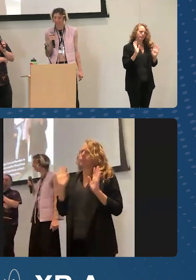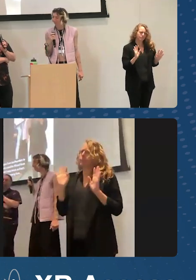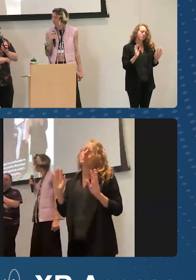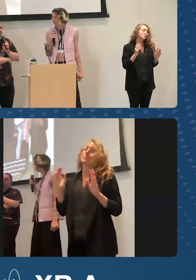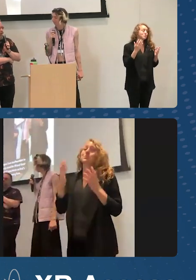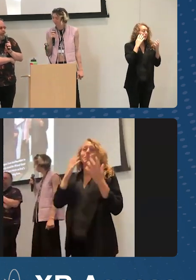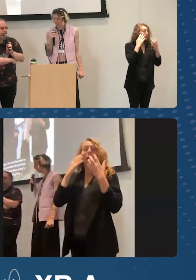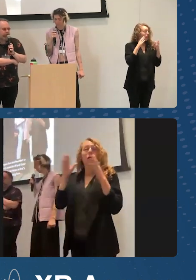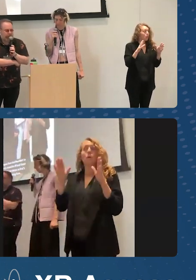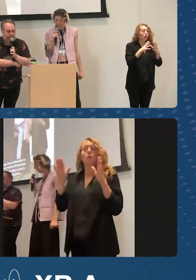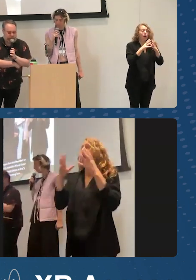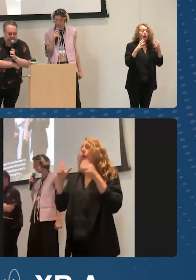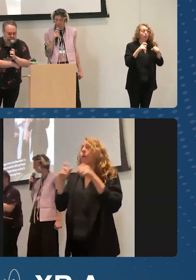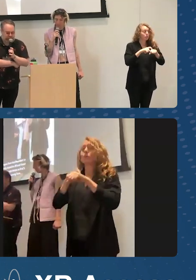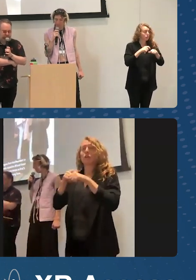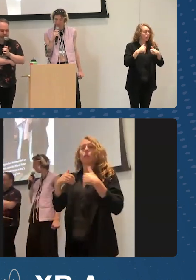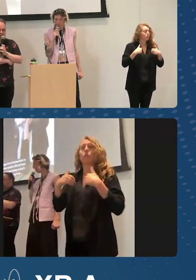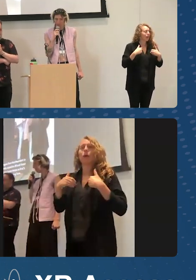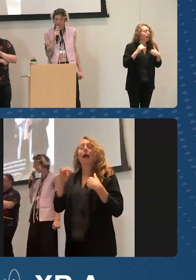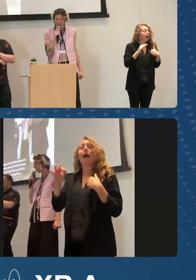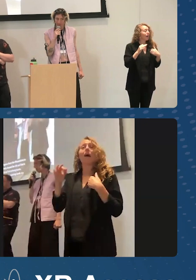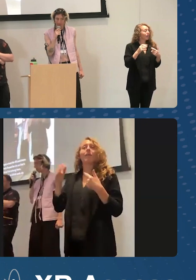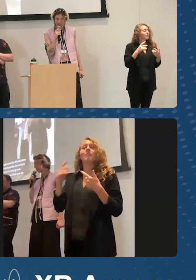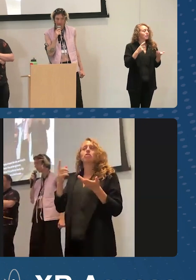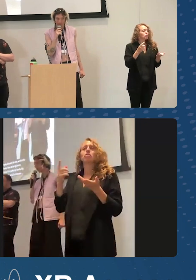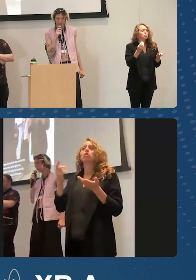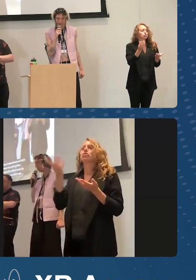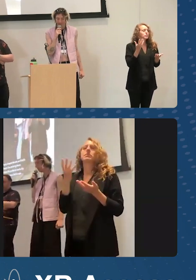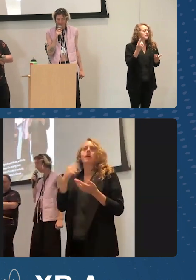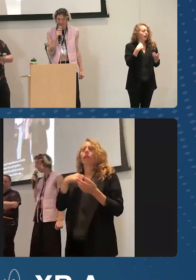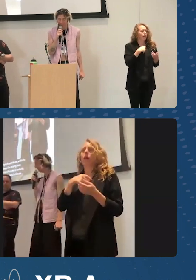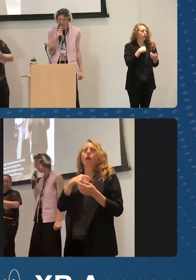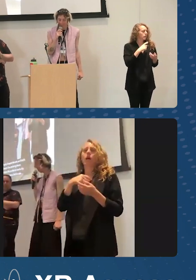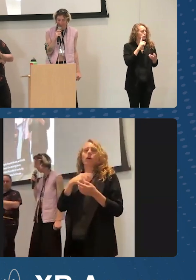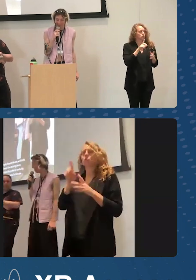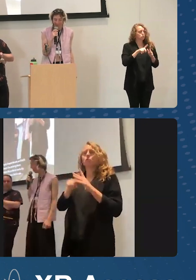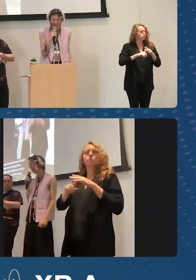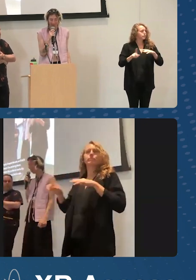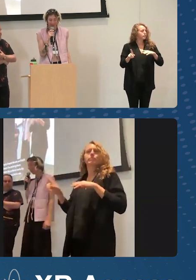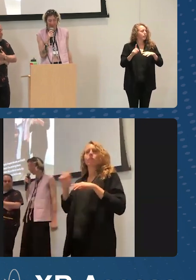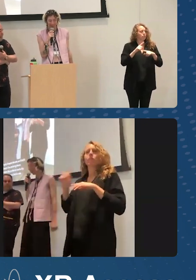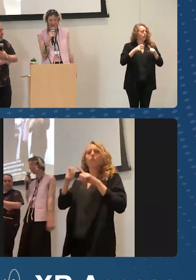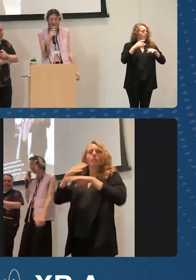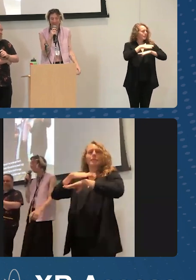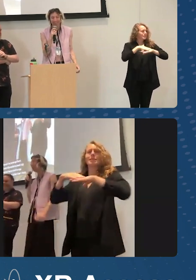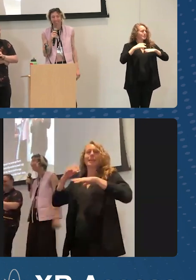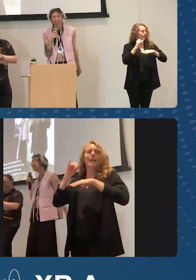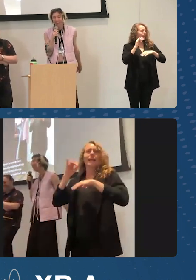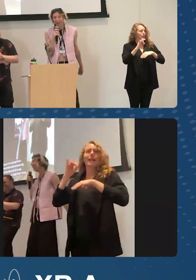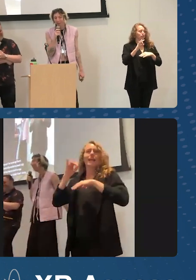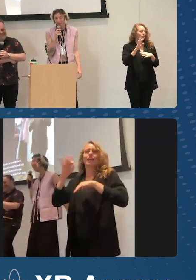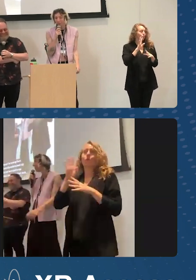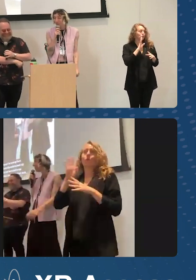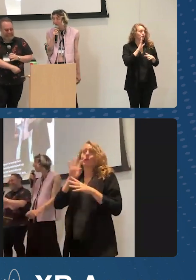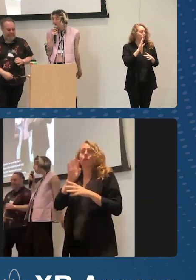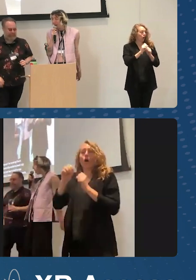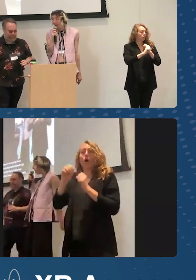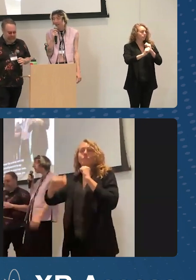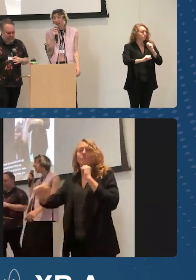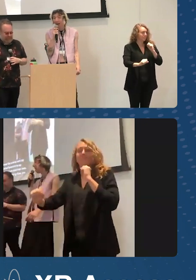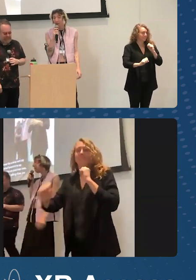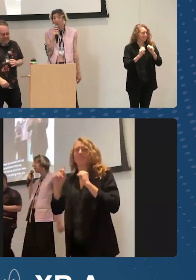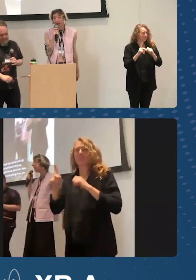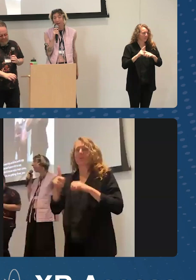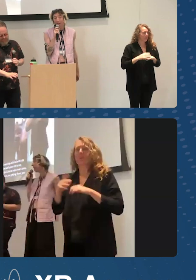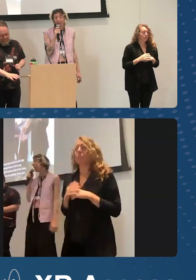time is, but we're getting close. You can send the Sandman out and we'll just take off. Right back to sleep. So